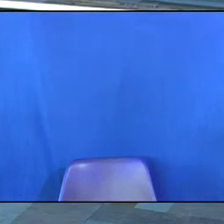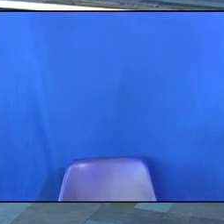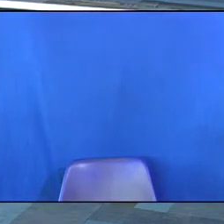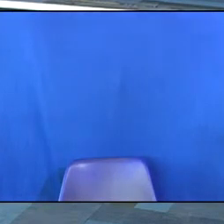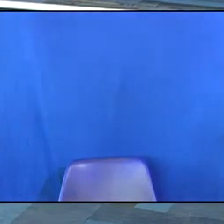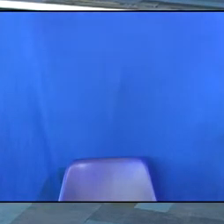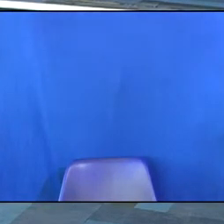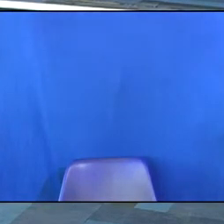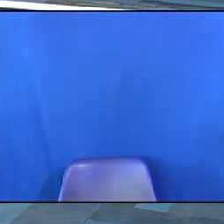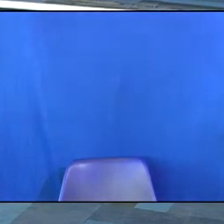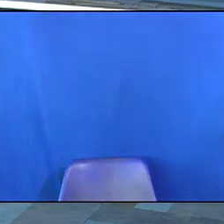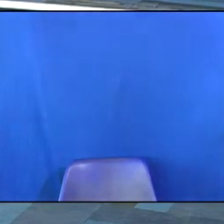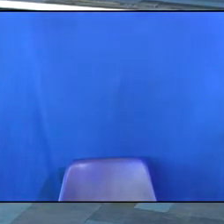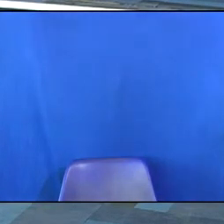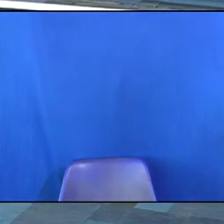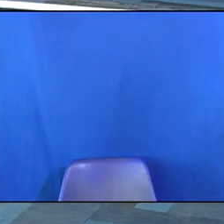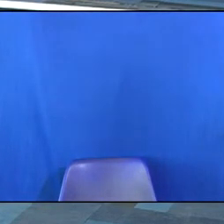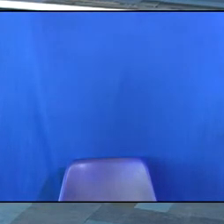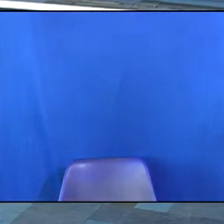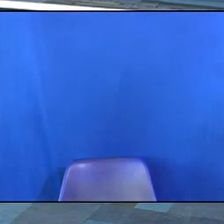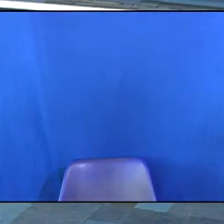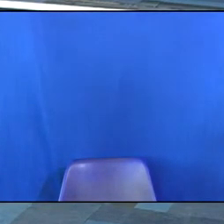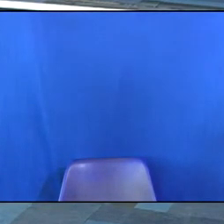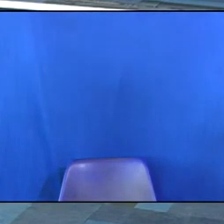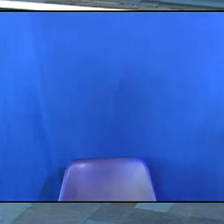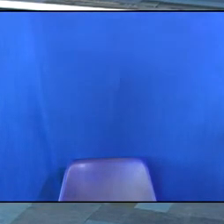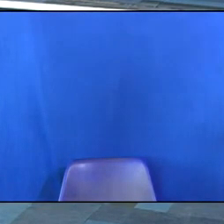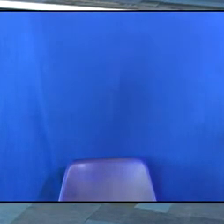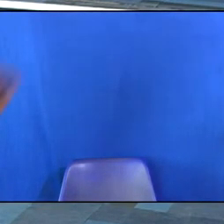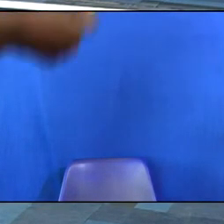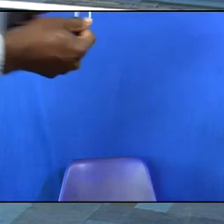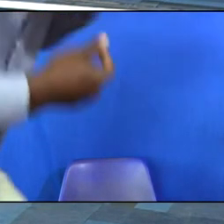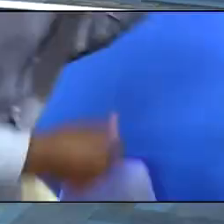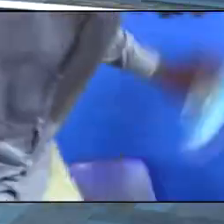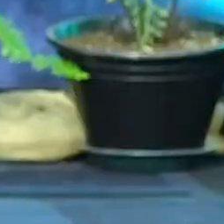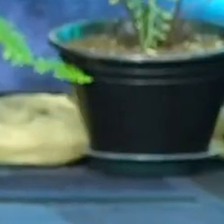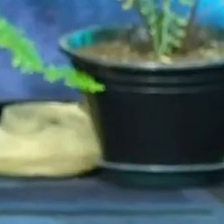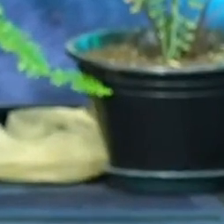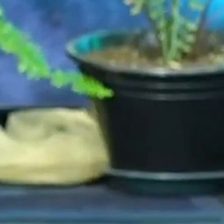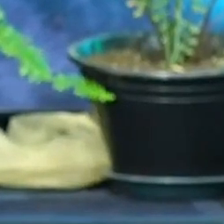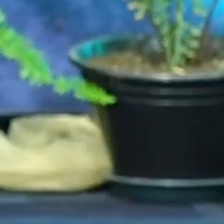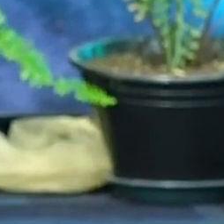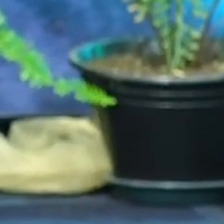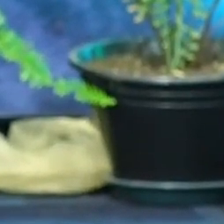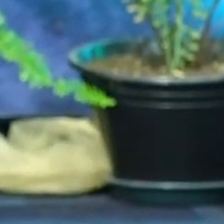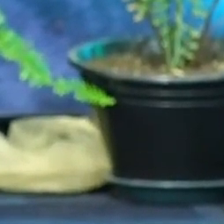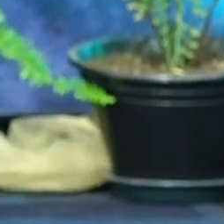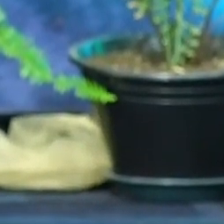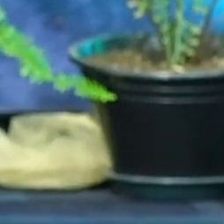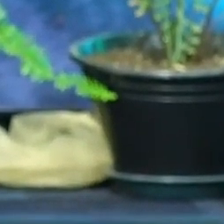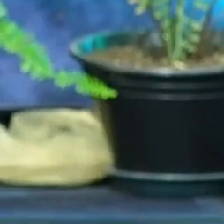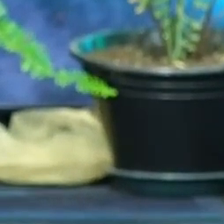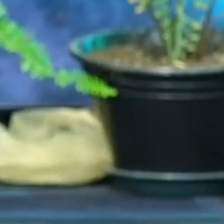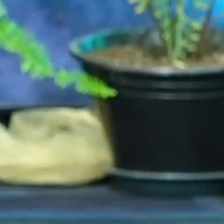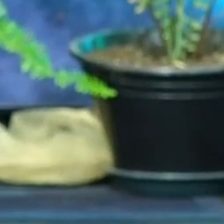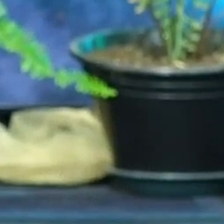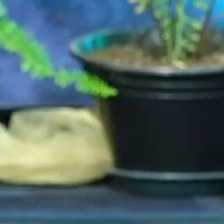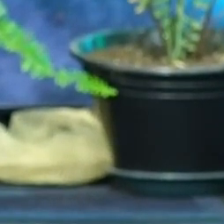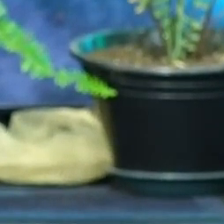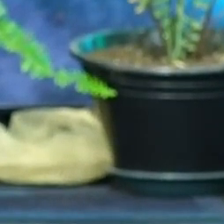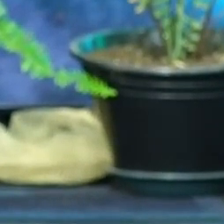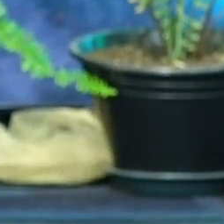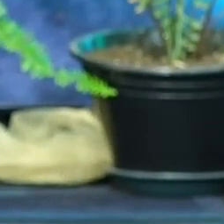Good morning, mommies and daddies. My name is Adasa Chepnen Obi, and I'm going to sing